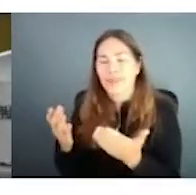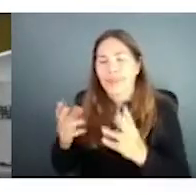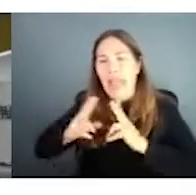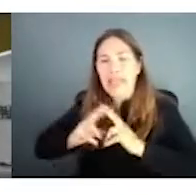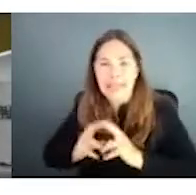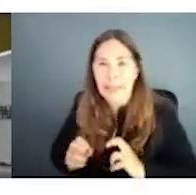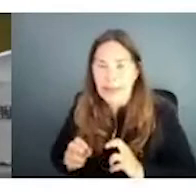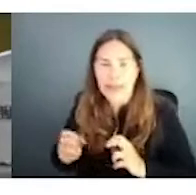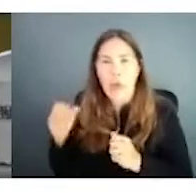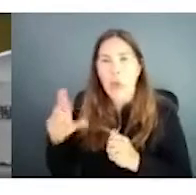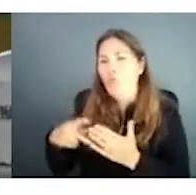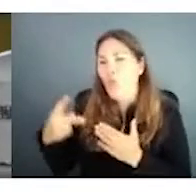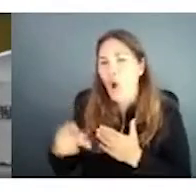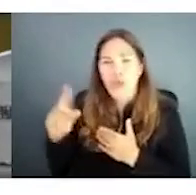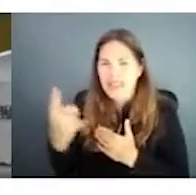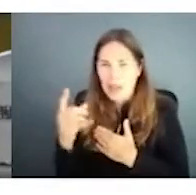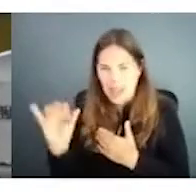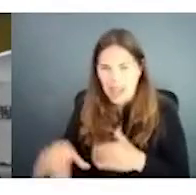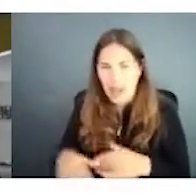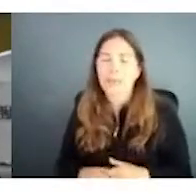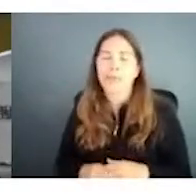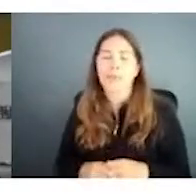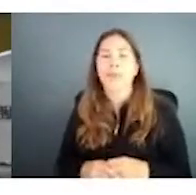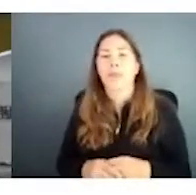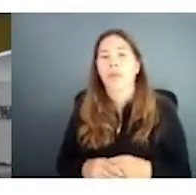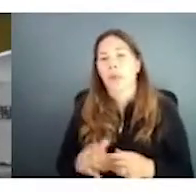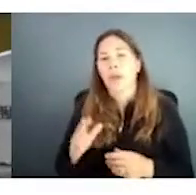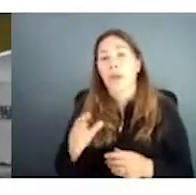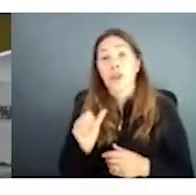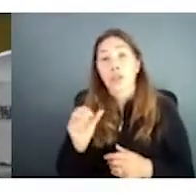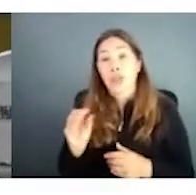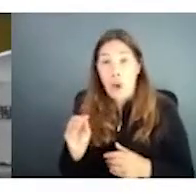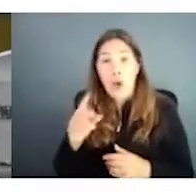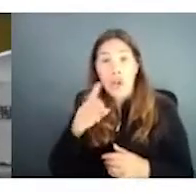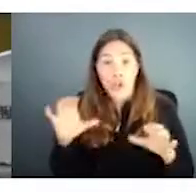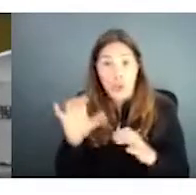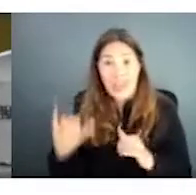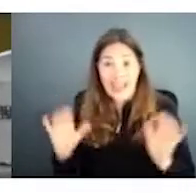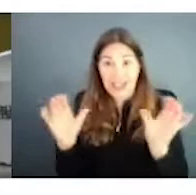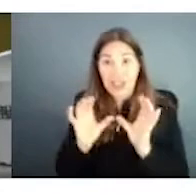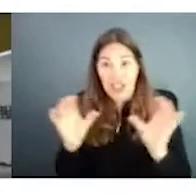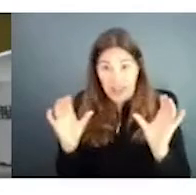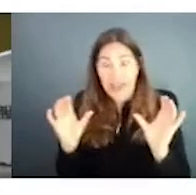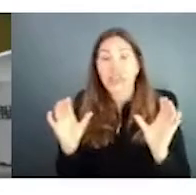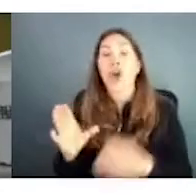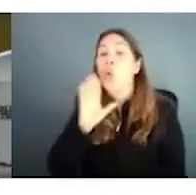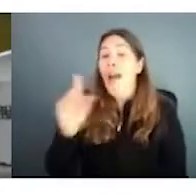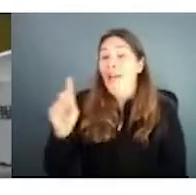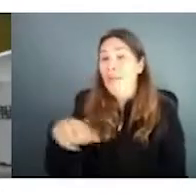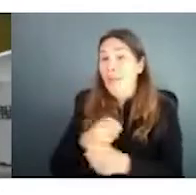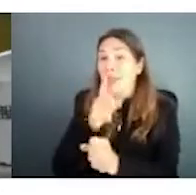assessment or project or something along those lines. So in order to do the certification, you're going to need to make sure you